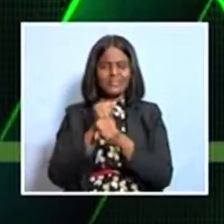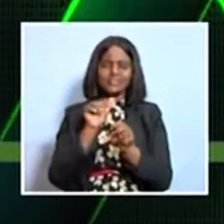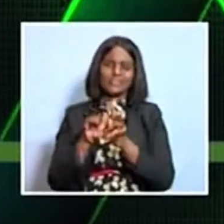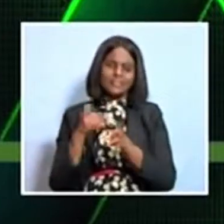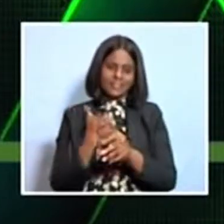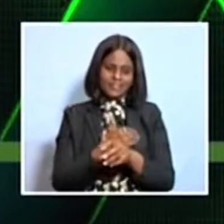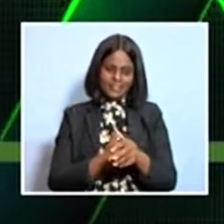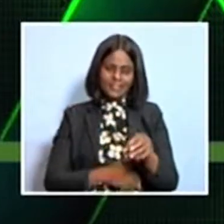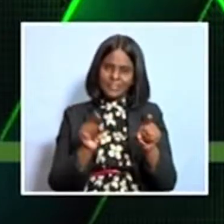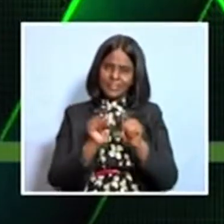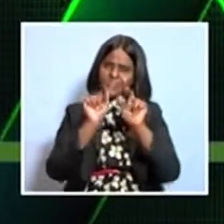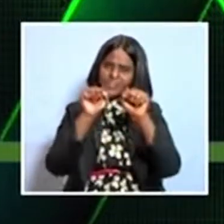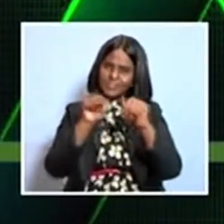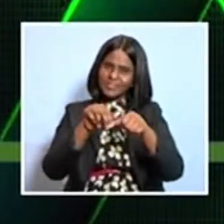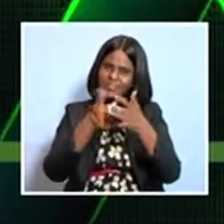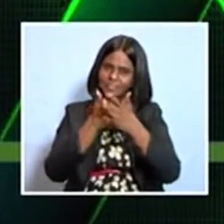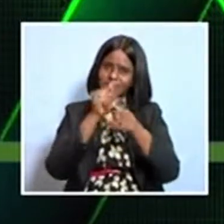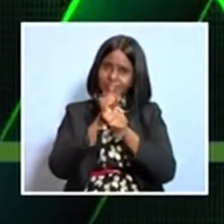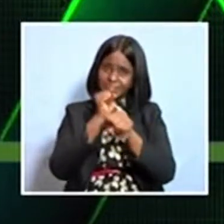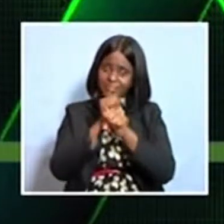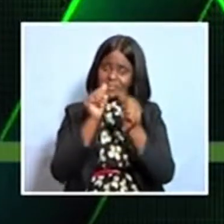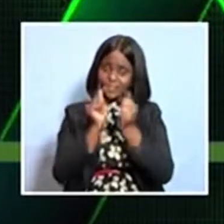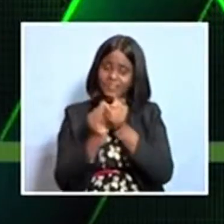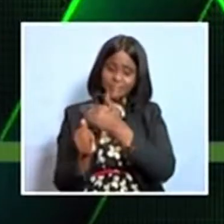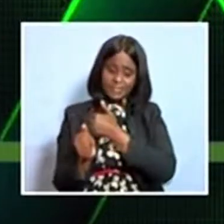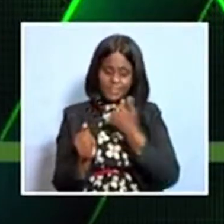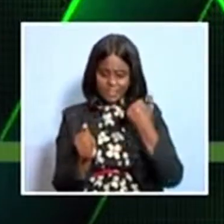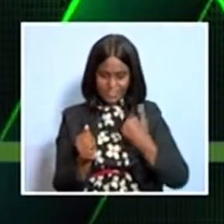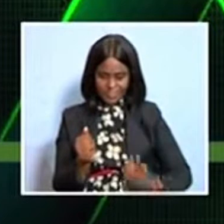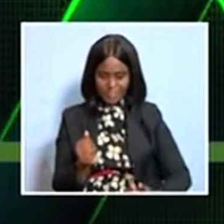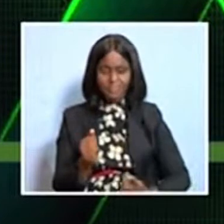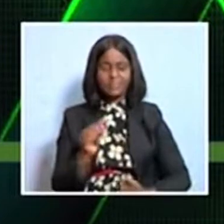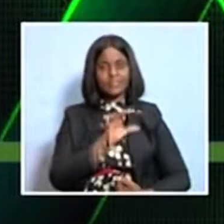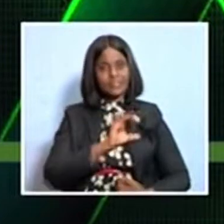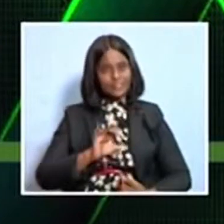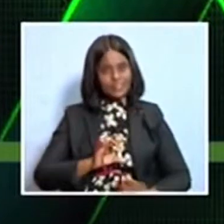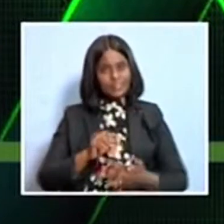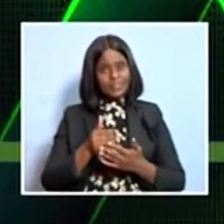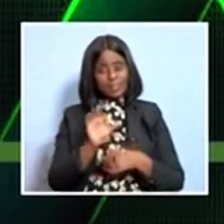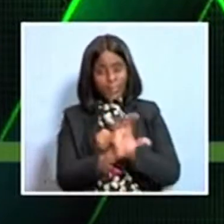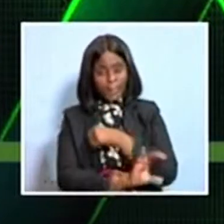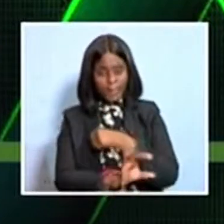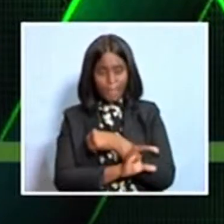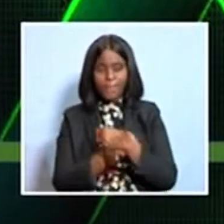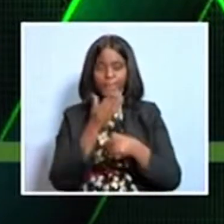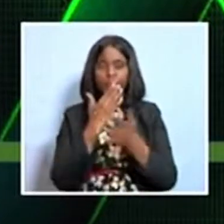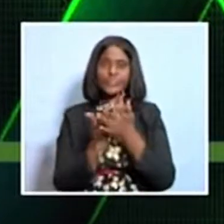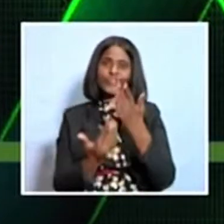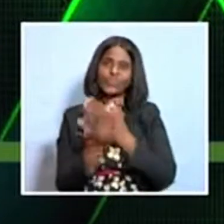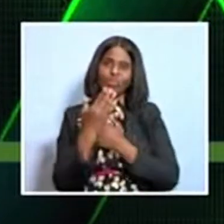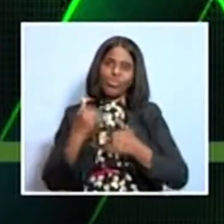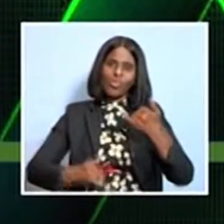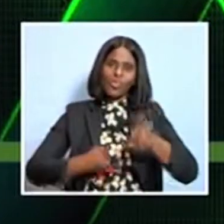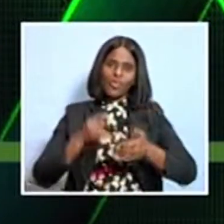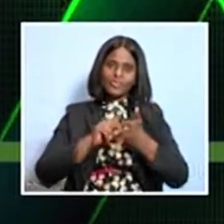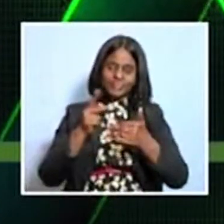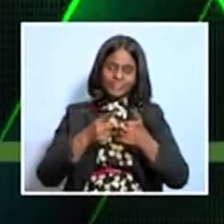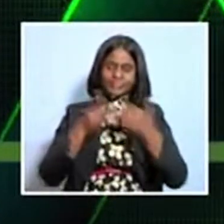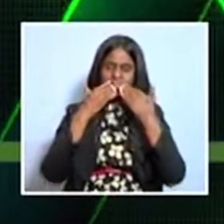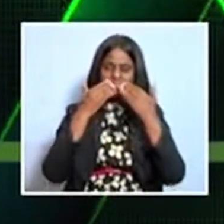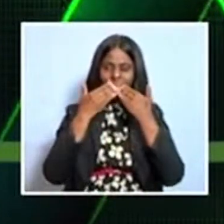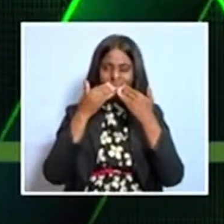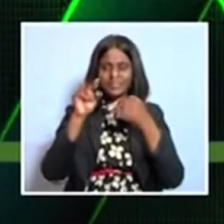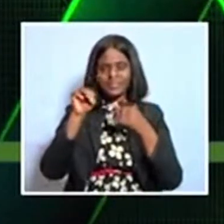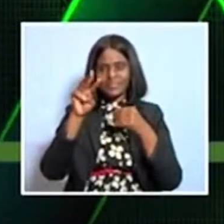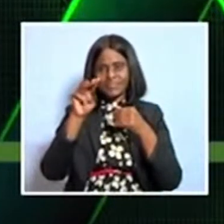how a possibility of partnering with our Chinese counterpart. Good morning, enjoying the program. Thank you so much, George